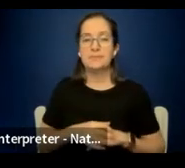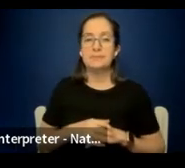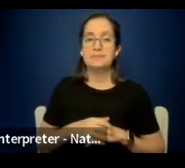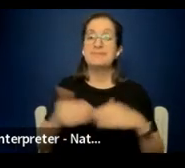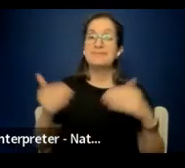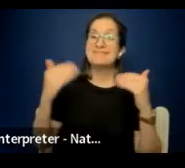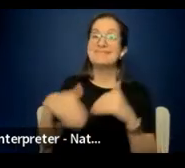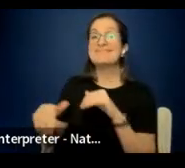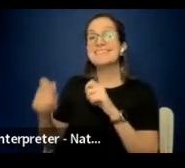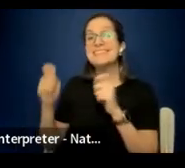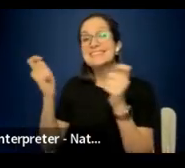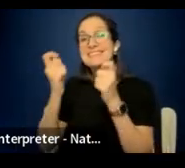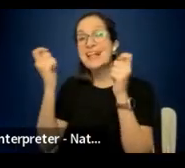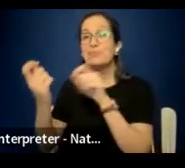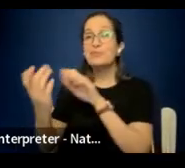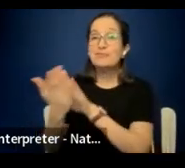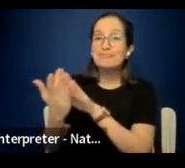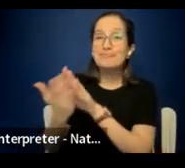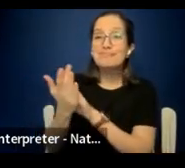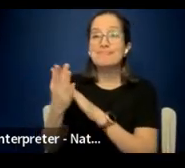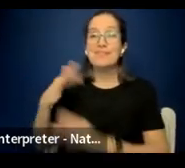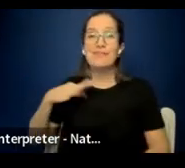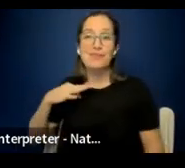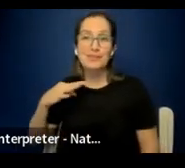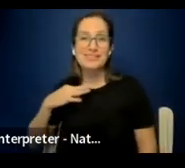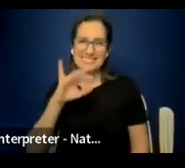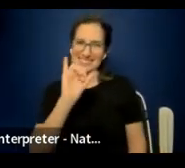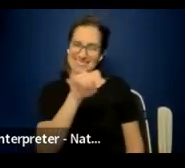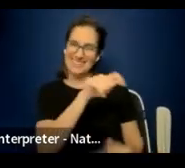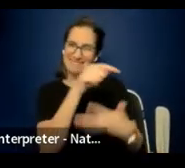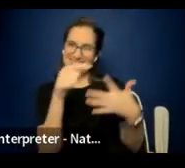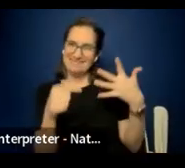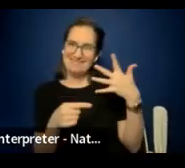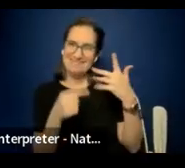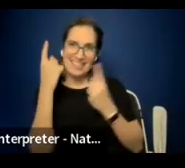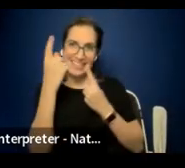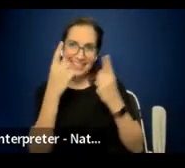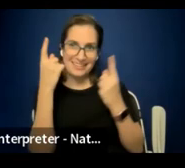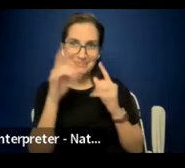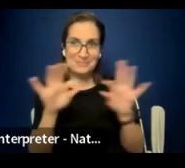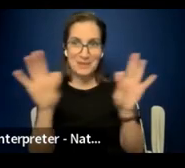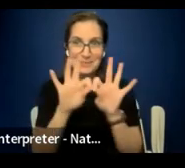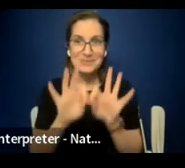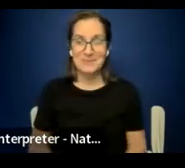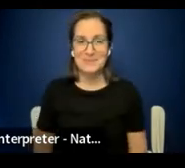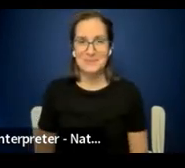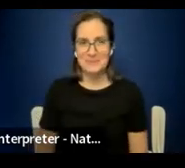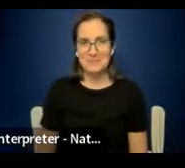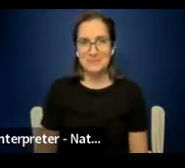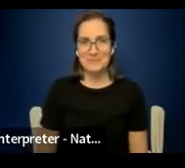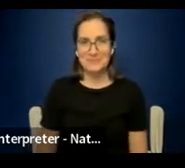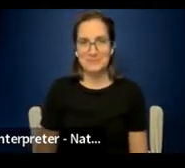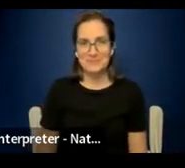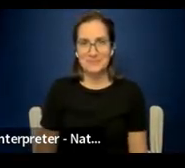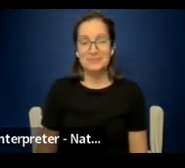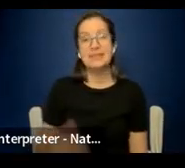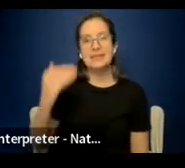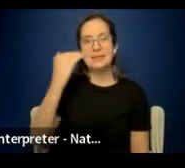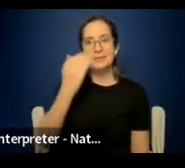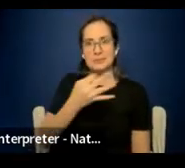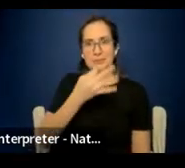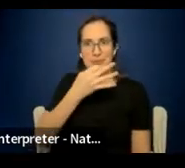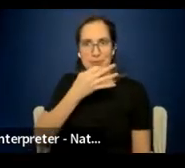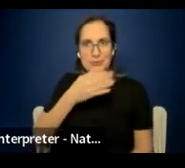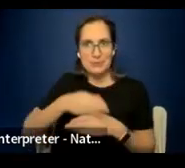partner organizations. So some things to think about when you're putting on a virtual activity. So I know we're getting close to the end of